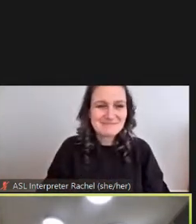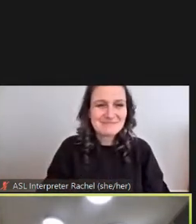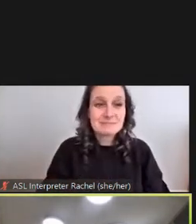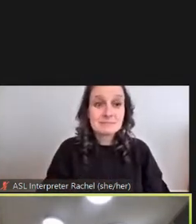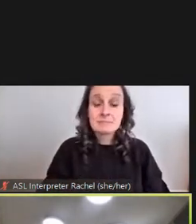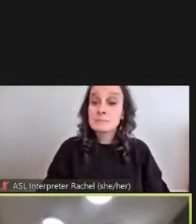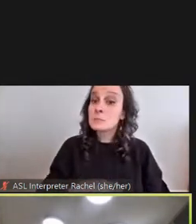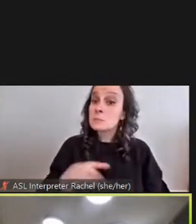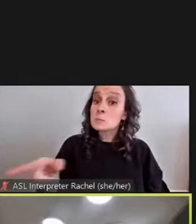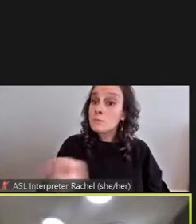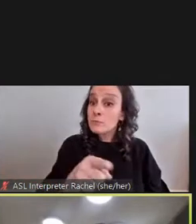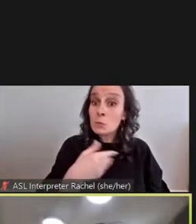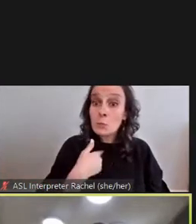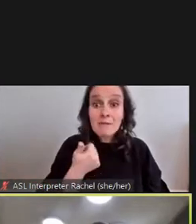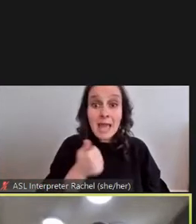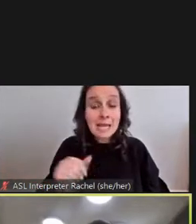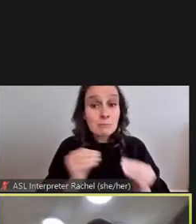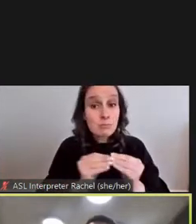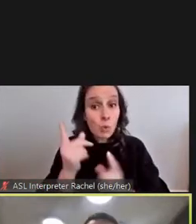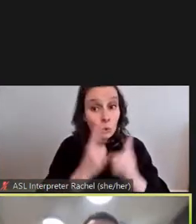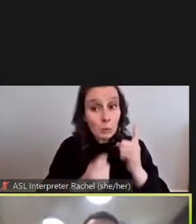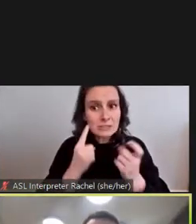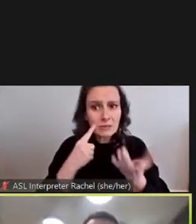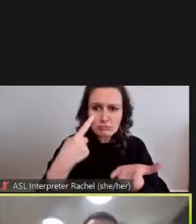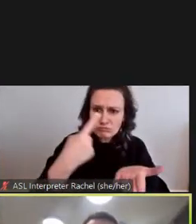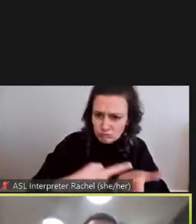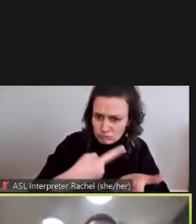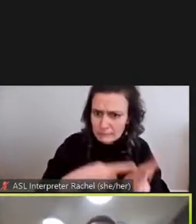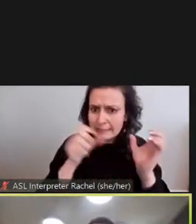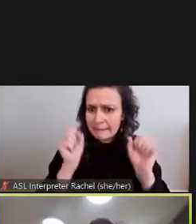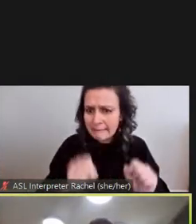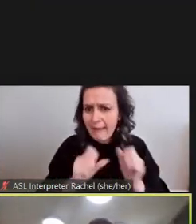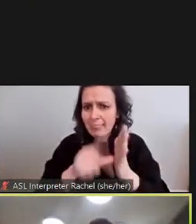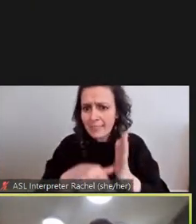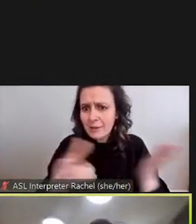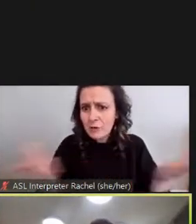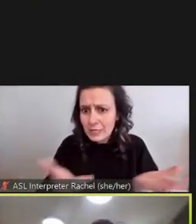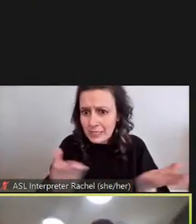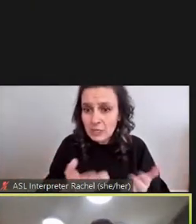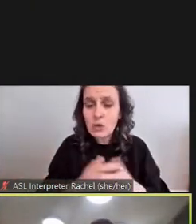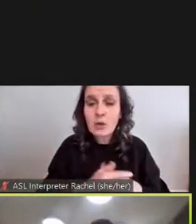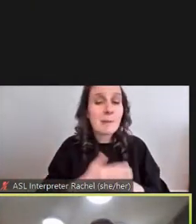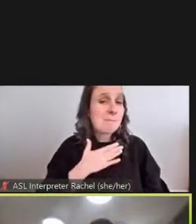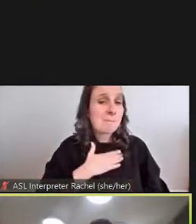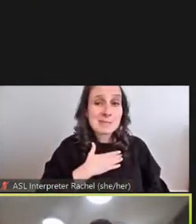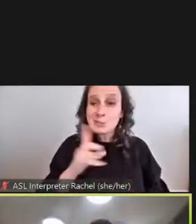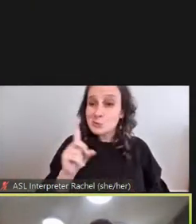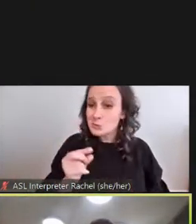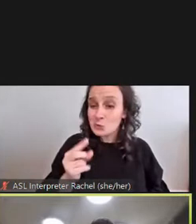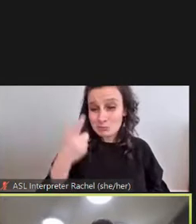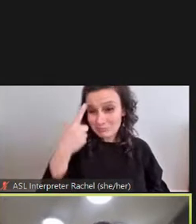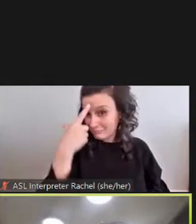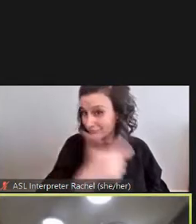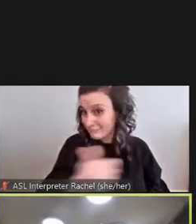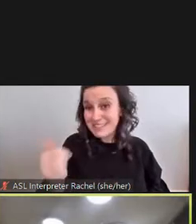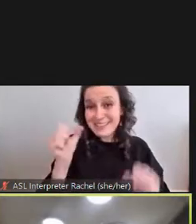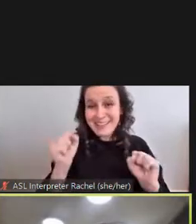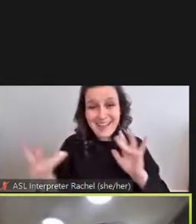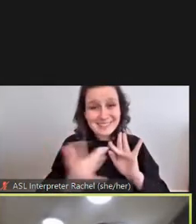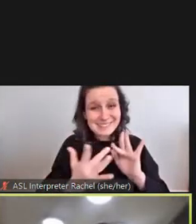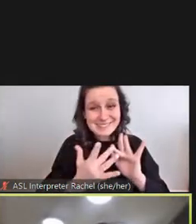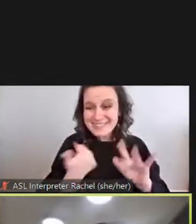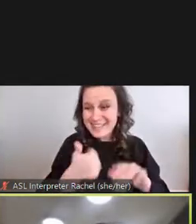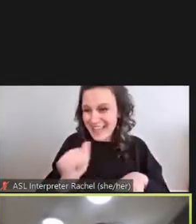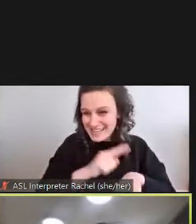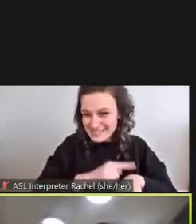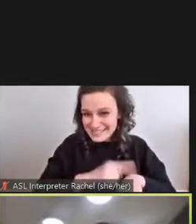If you have any further questions, we can discuss them, of course, later here, and please feel free to reach out to me. You